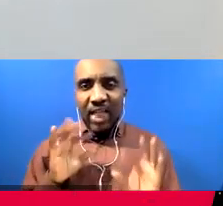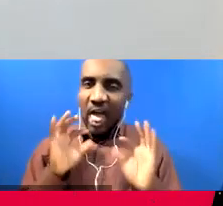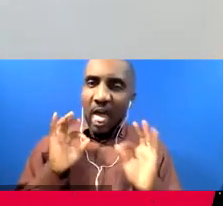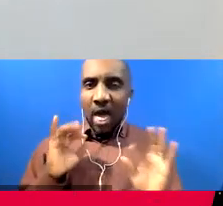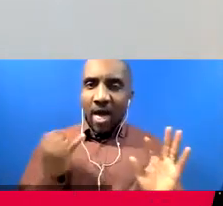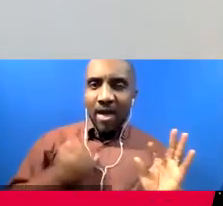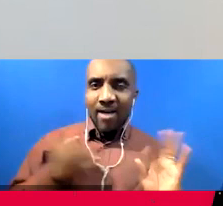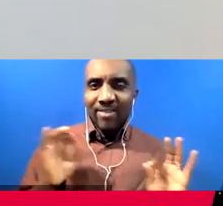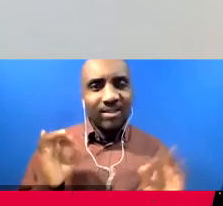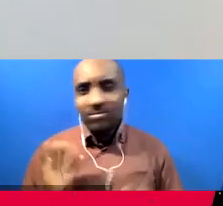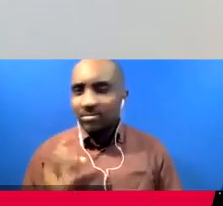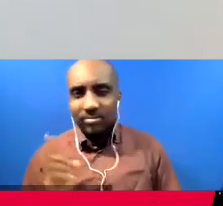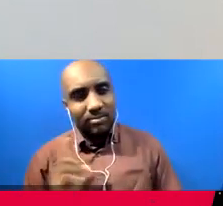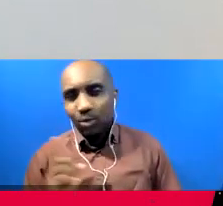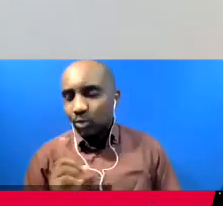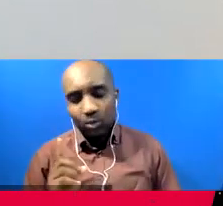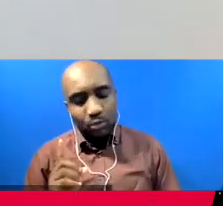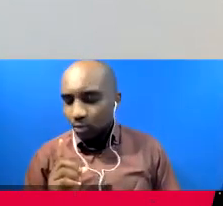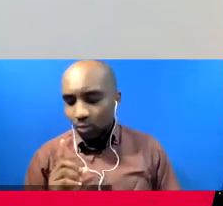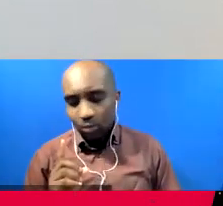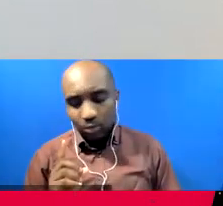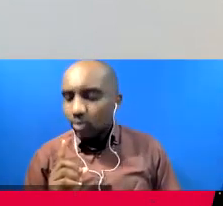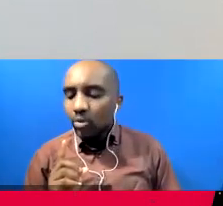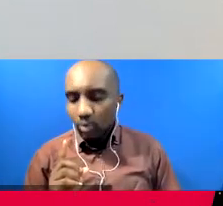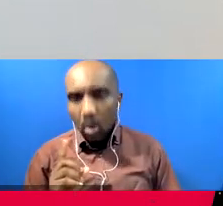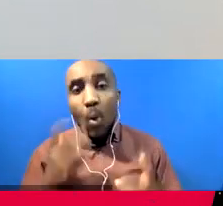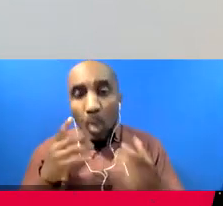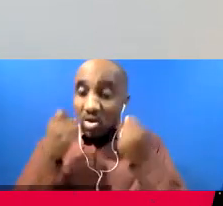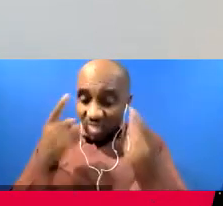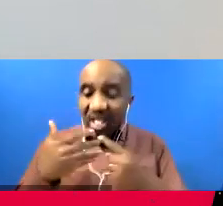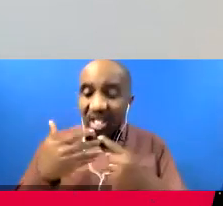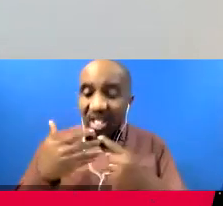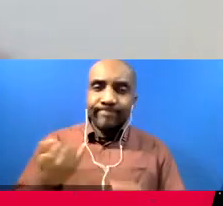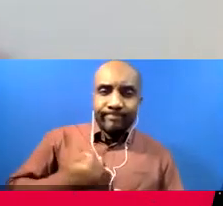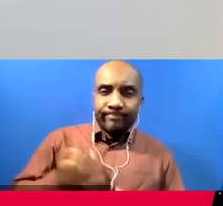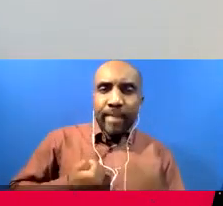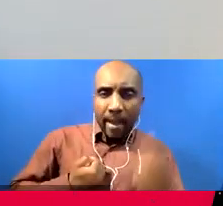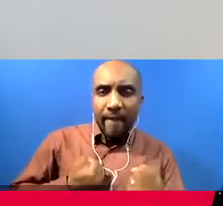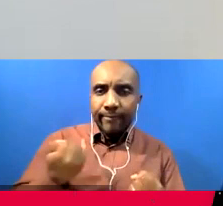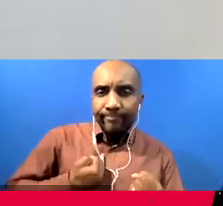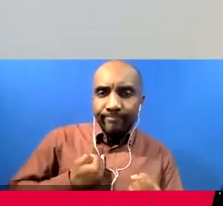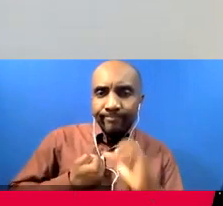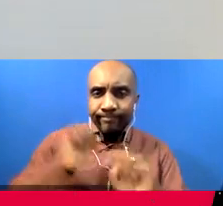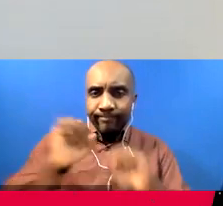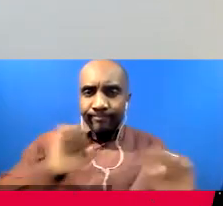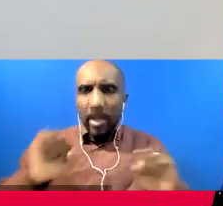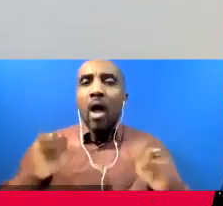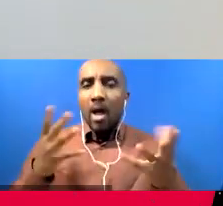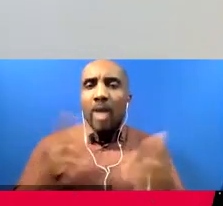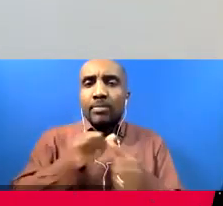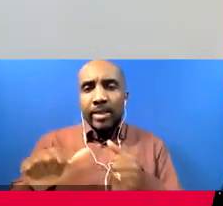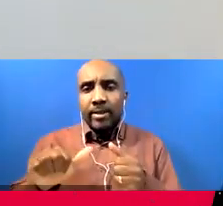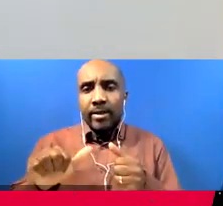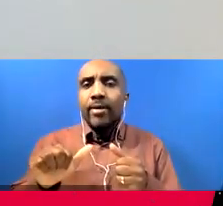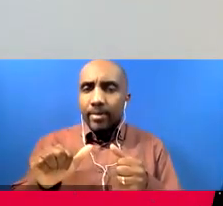mistakes. So once we recognize that about groups, I think we can show up a lot better than we